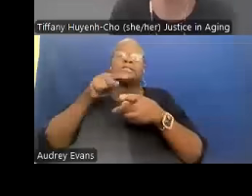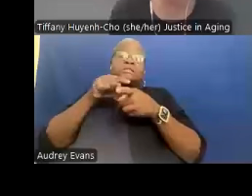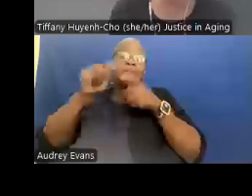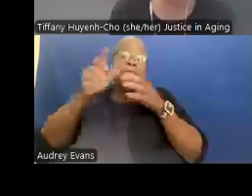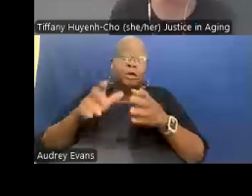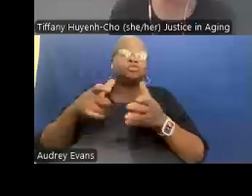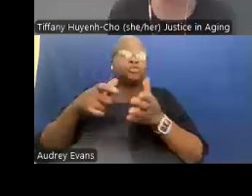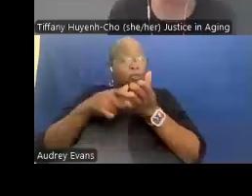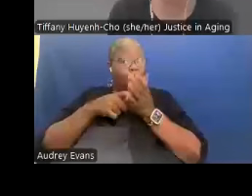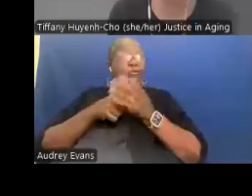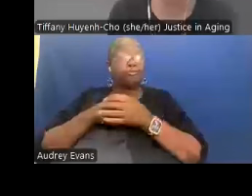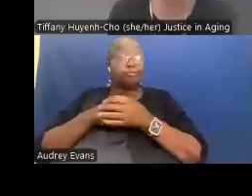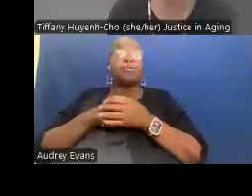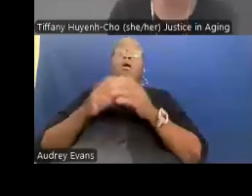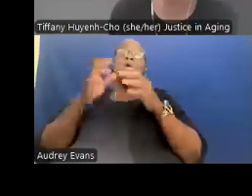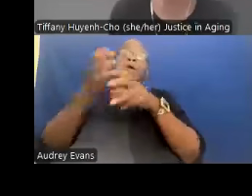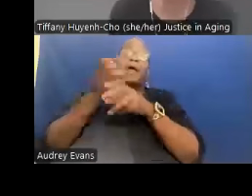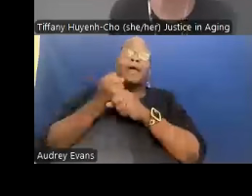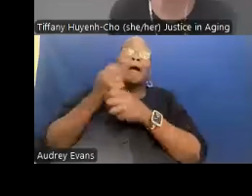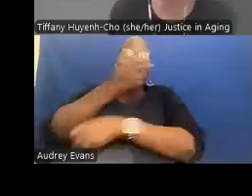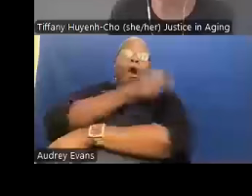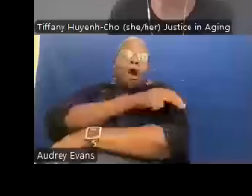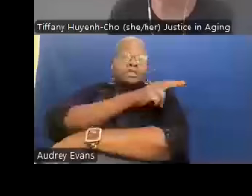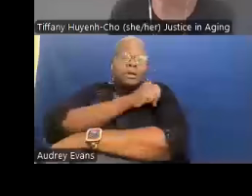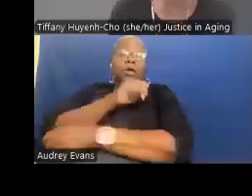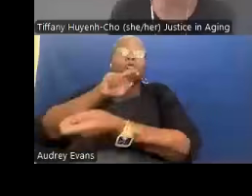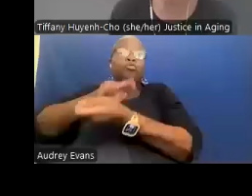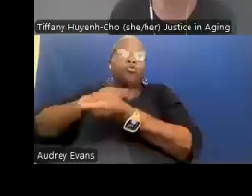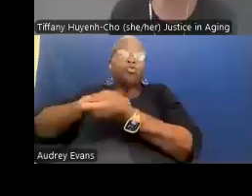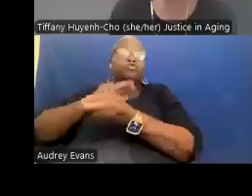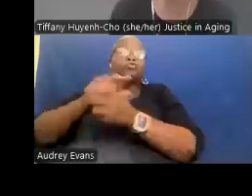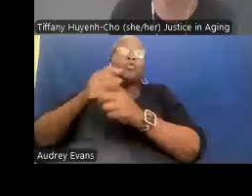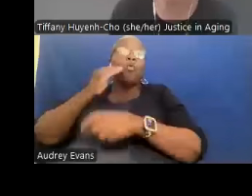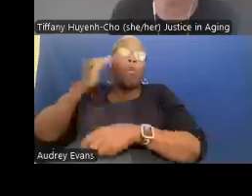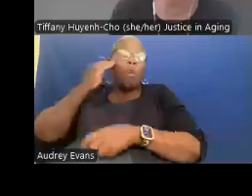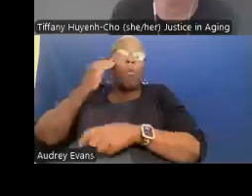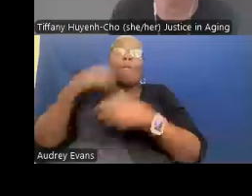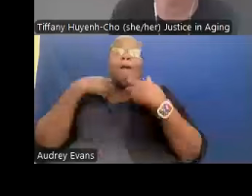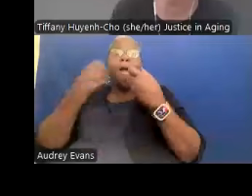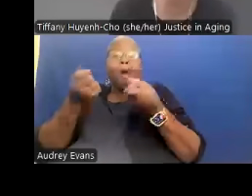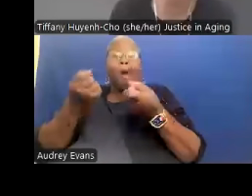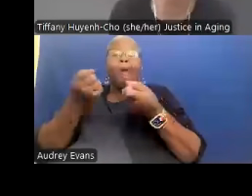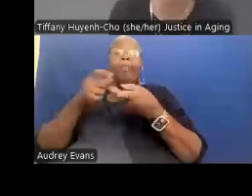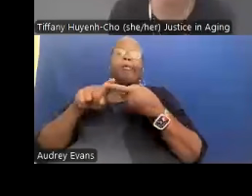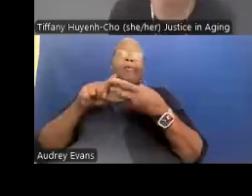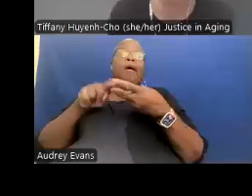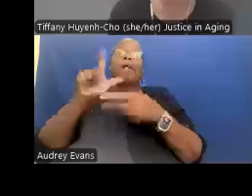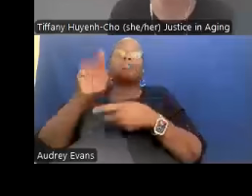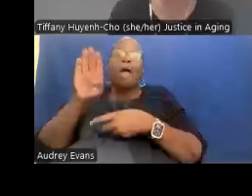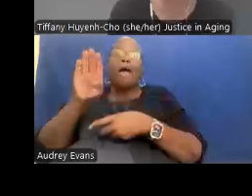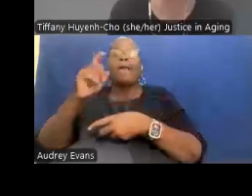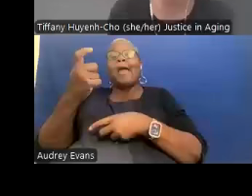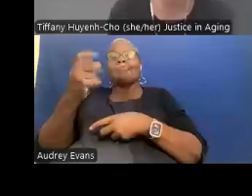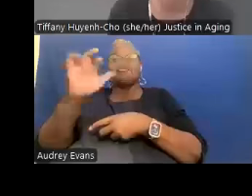are required, care you receive in a hospital or nursing facility, home health services, lab and